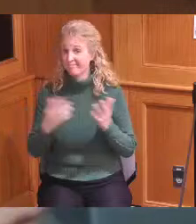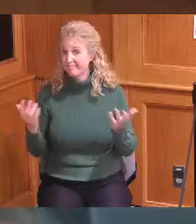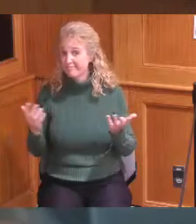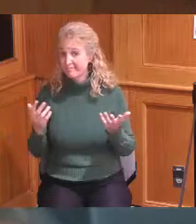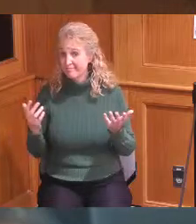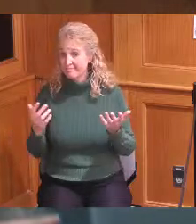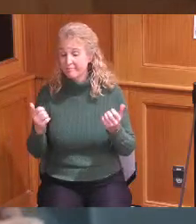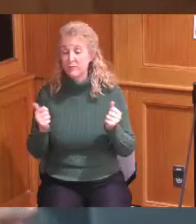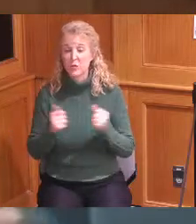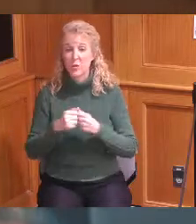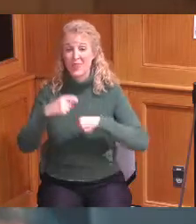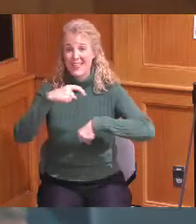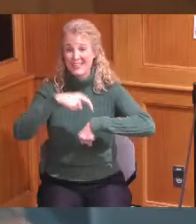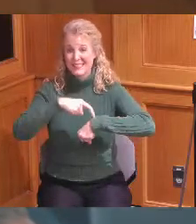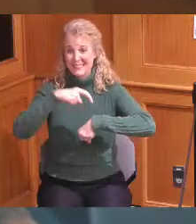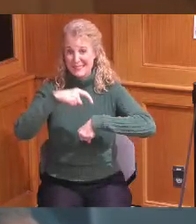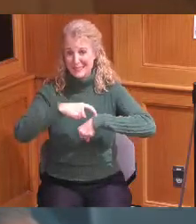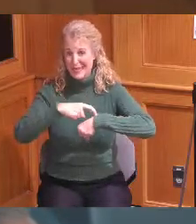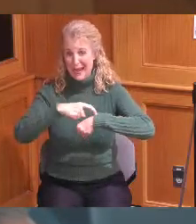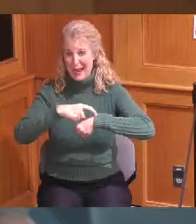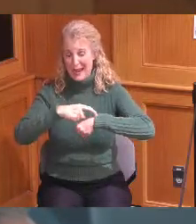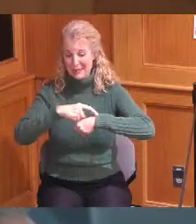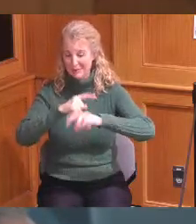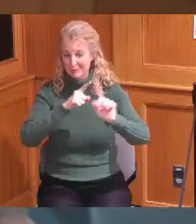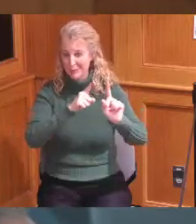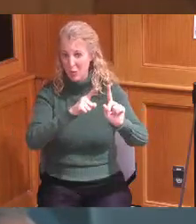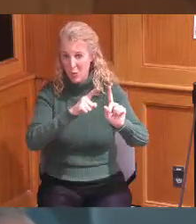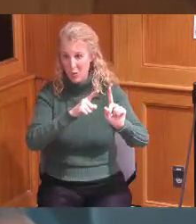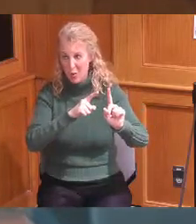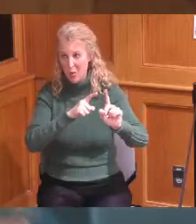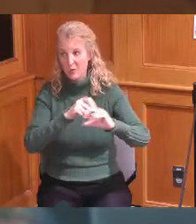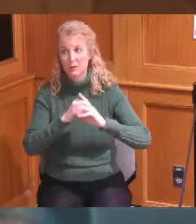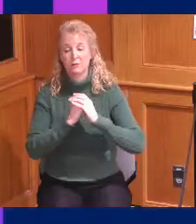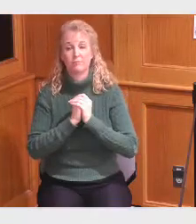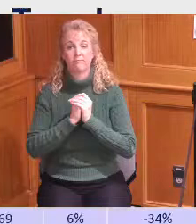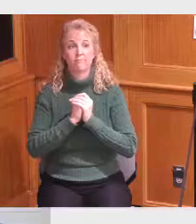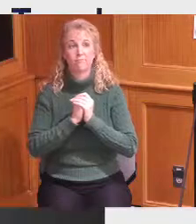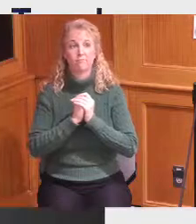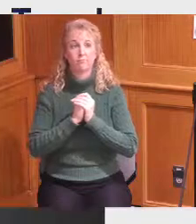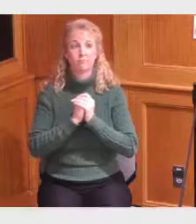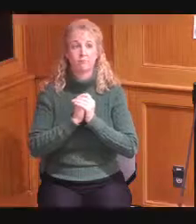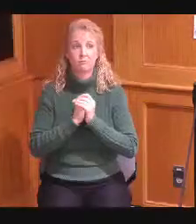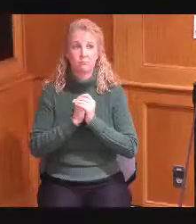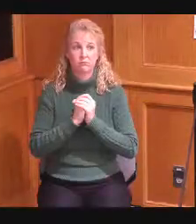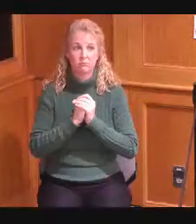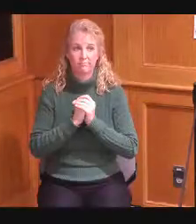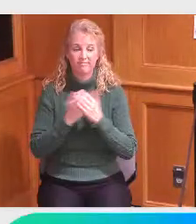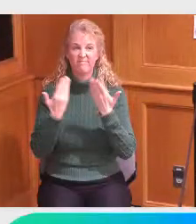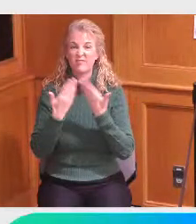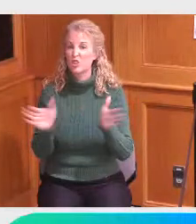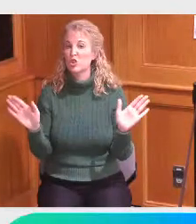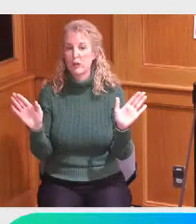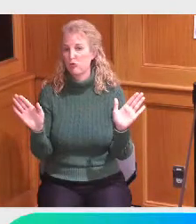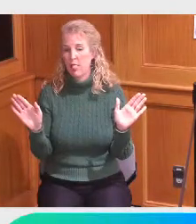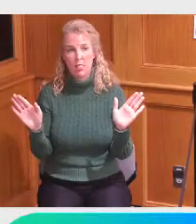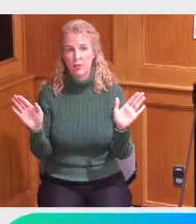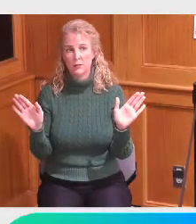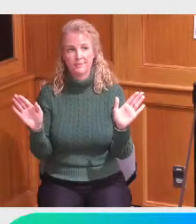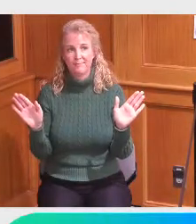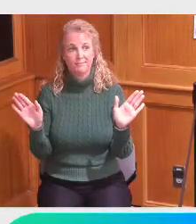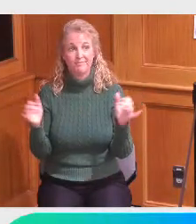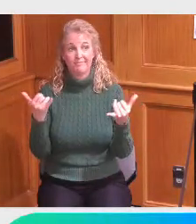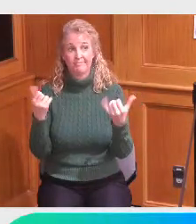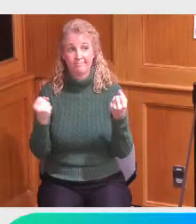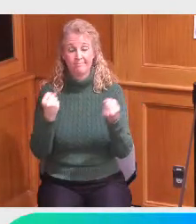of a timeline? Chrissy, can you pull up just that last slide really quickly? We have a very general timeline for the TLRC for